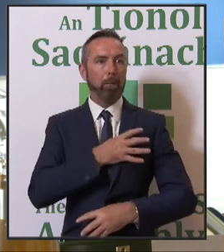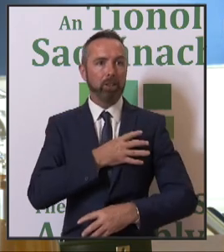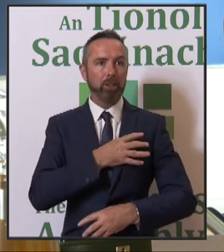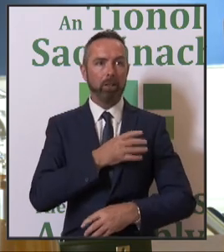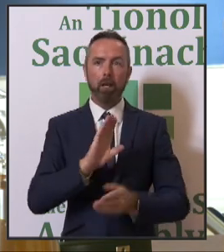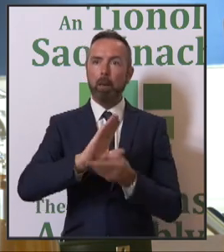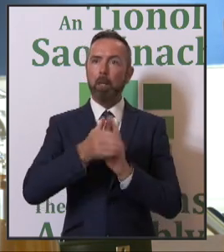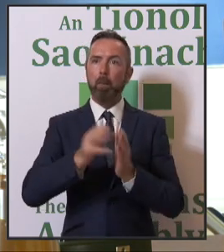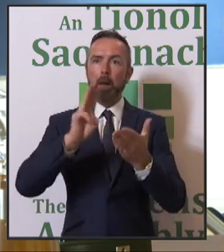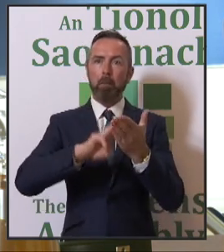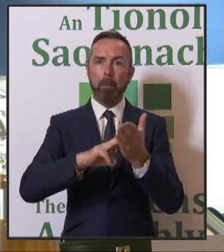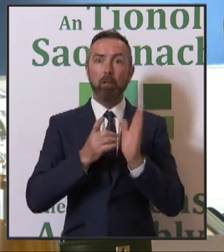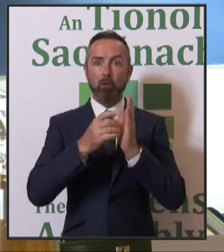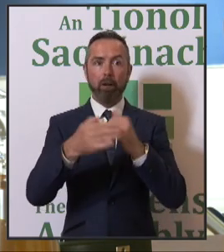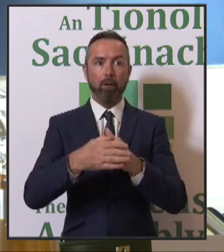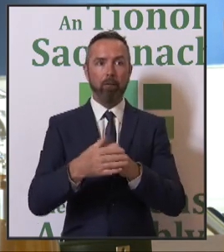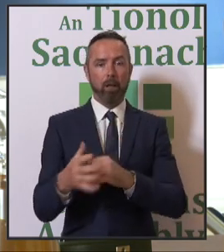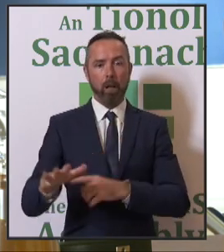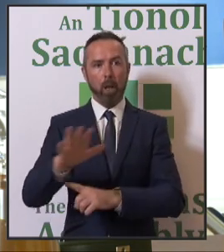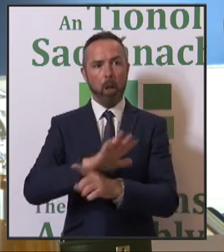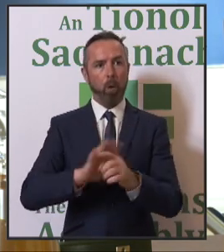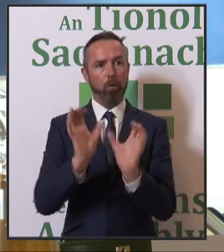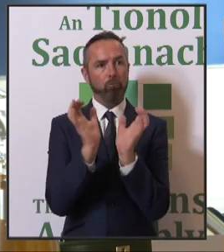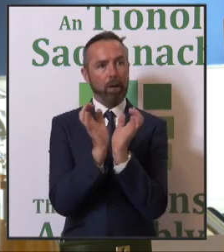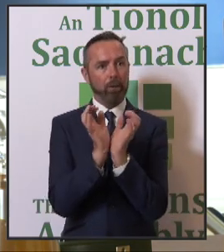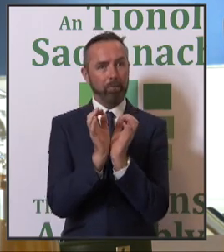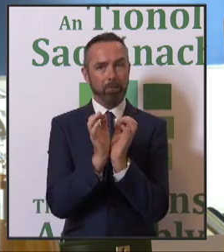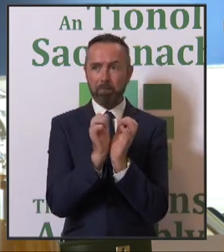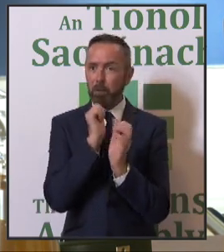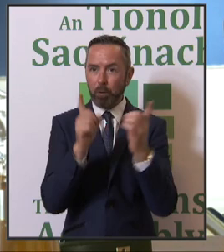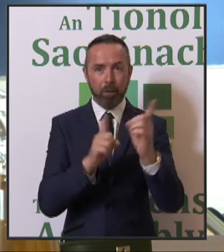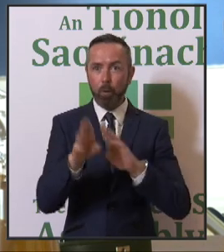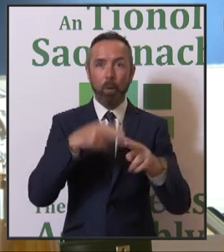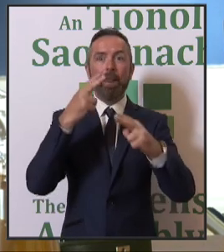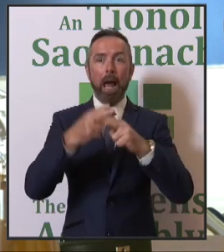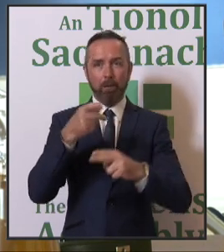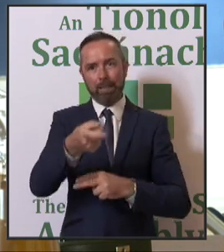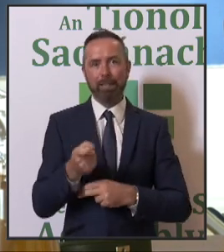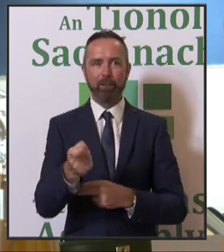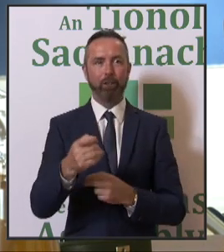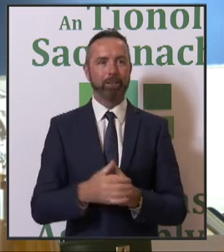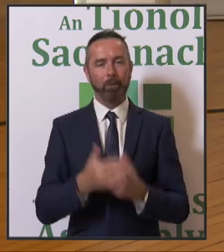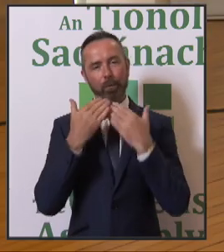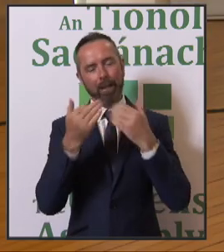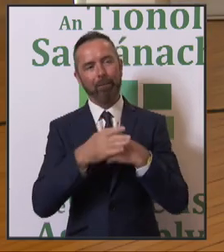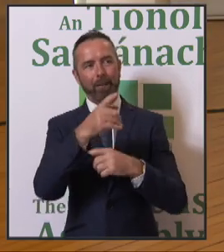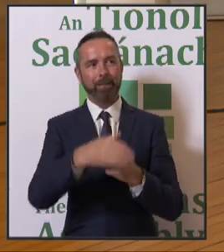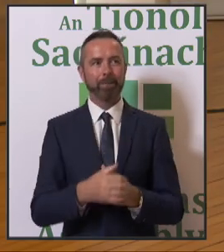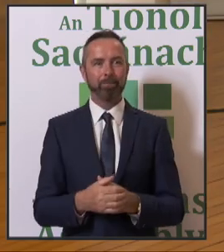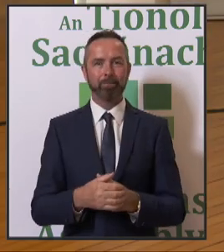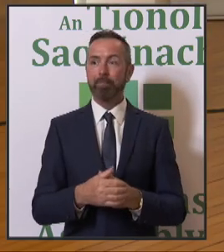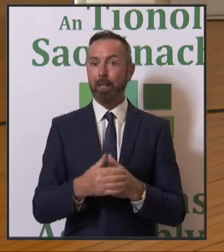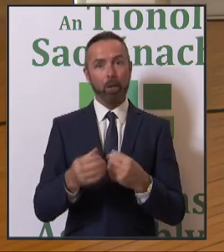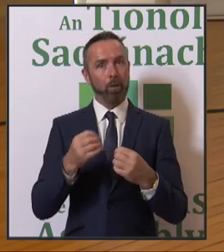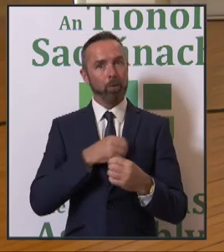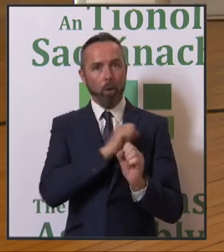credit union as a director. Things I wouldn't have done had I not been through this journey. So I'm thankful for that. Great. And to the 180